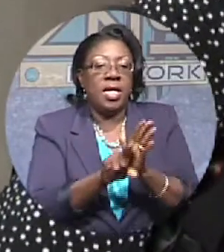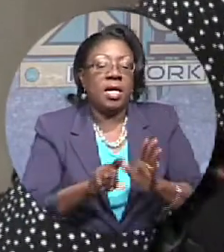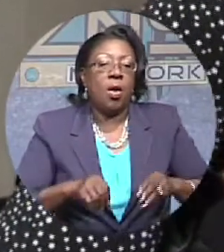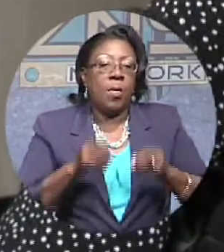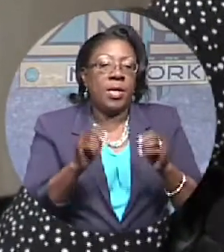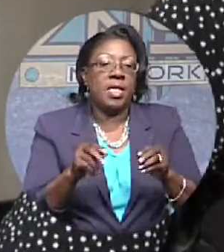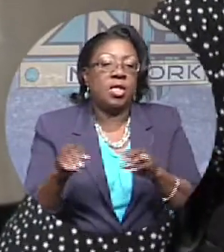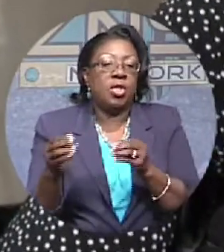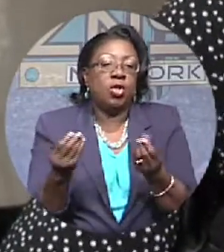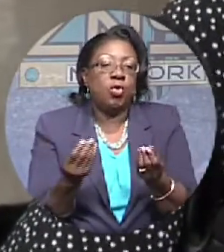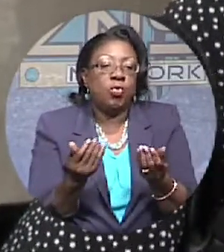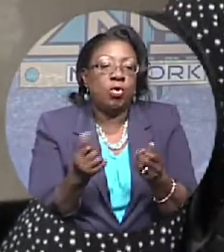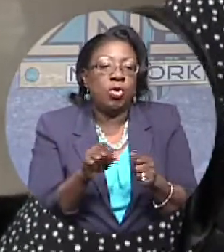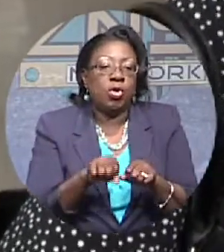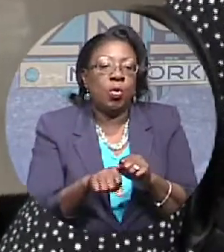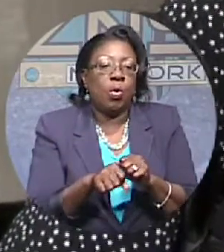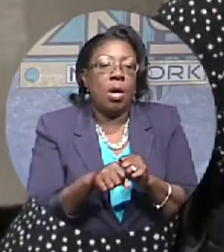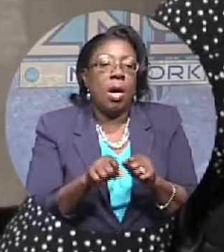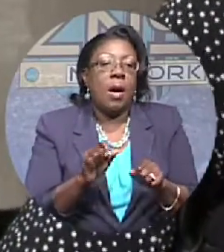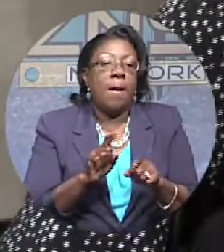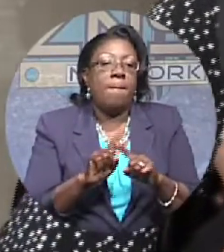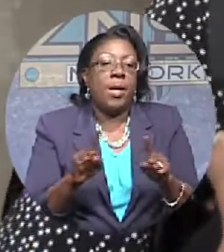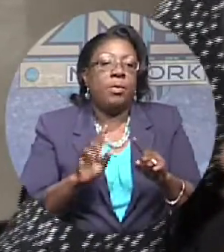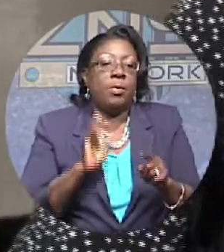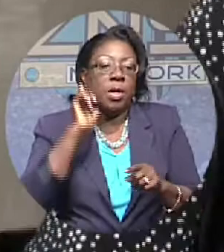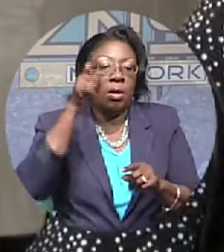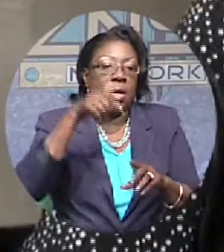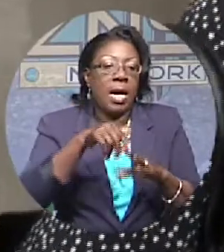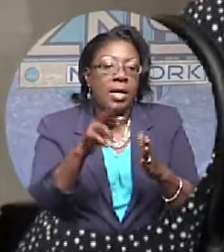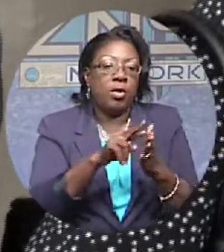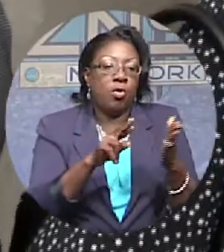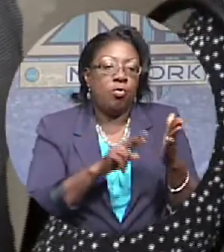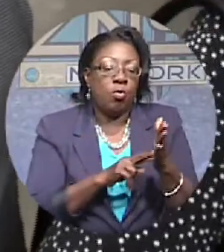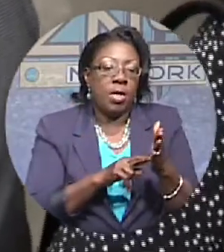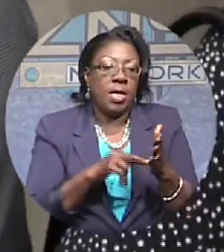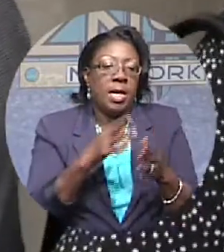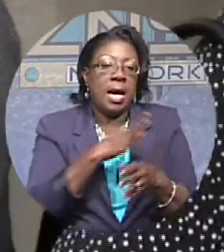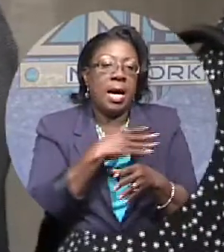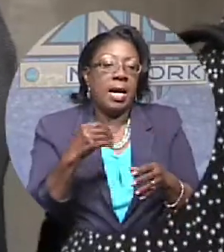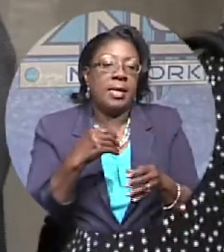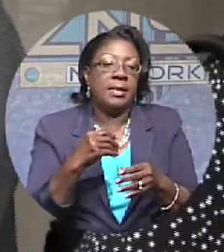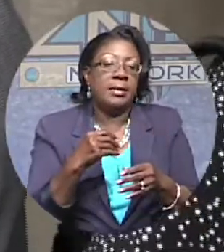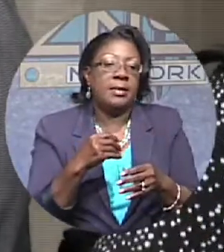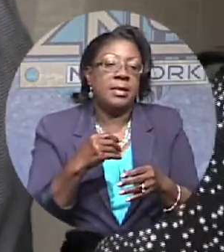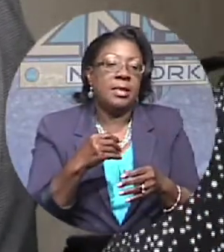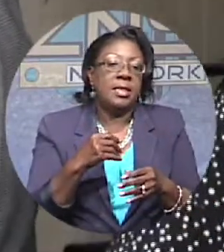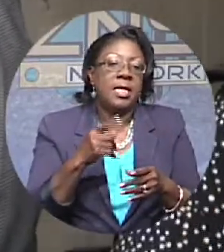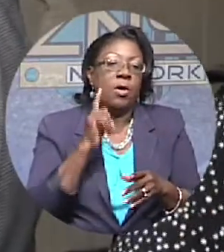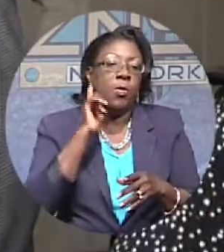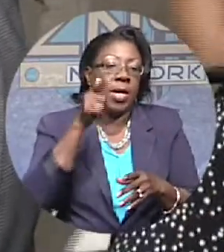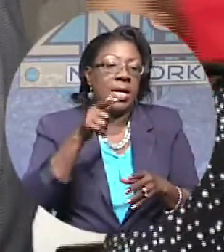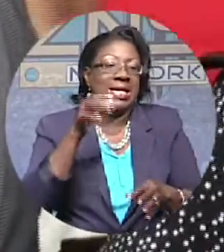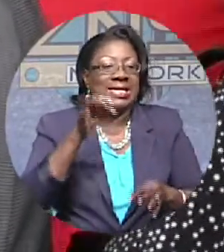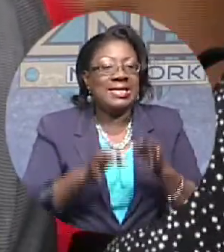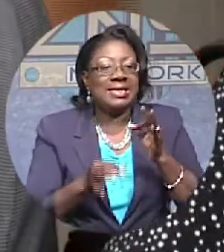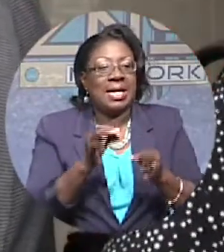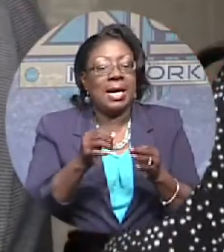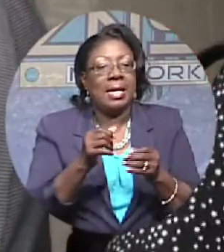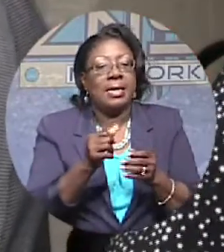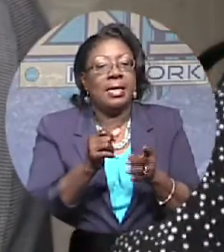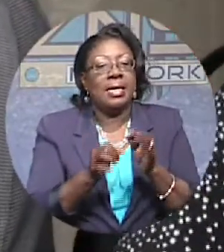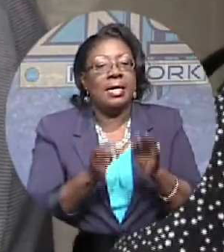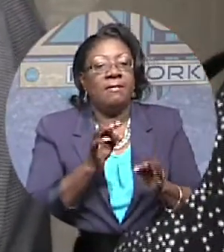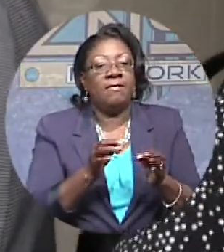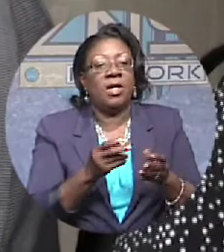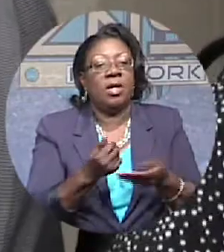but the diocese will look at the ruling, consider it, and they will decide whether or not they will